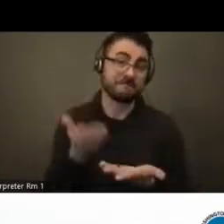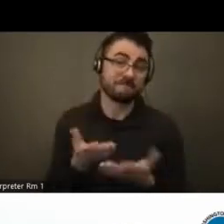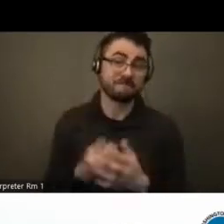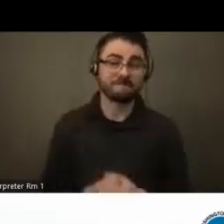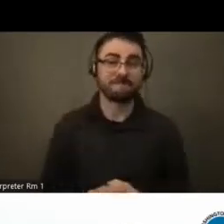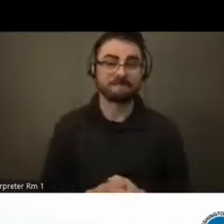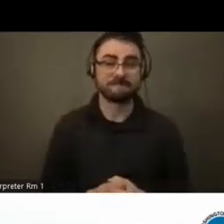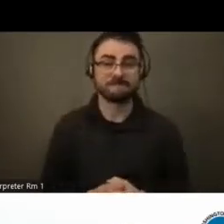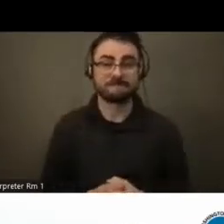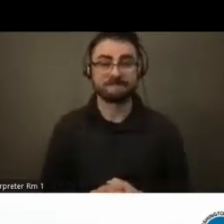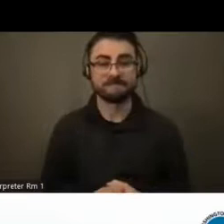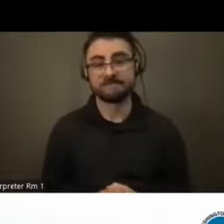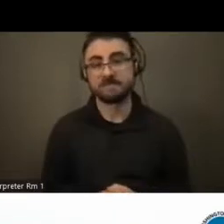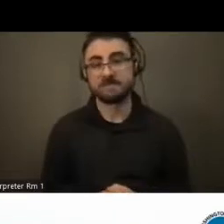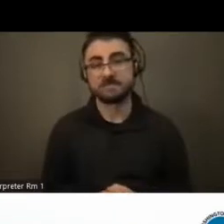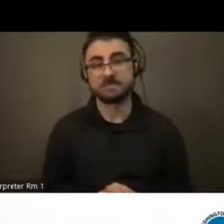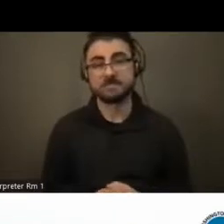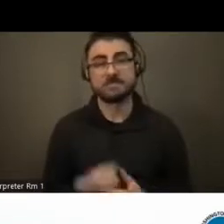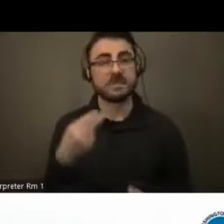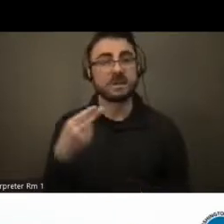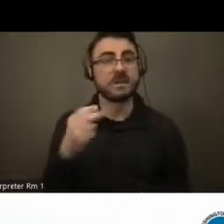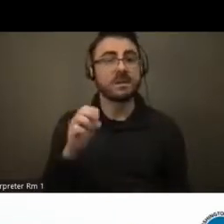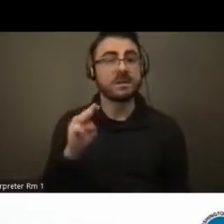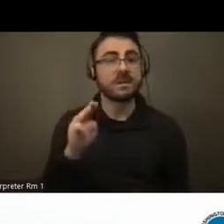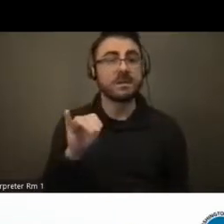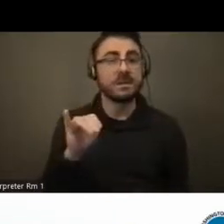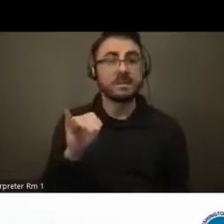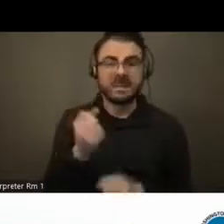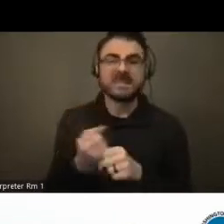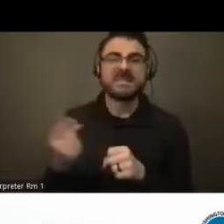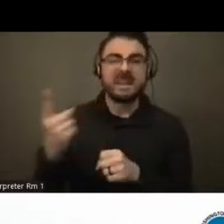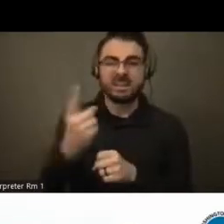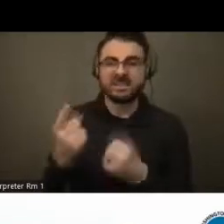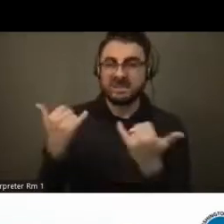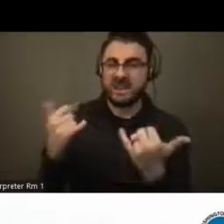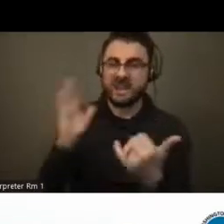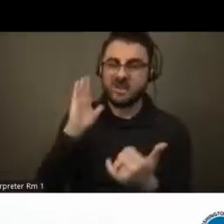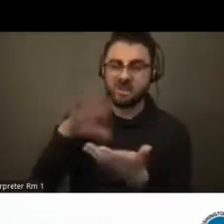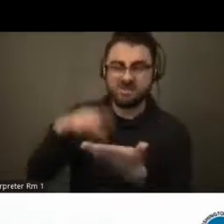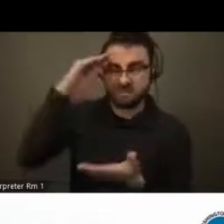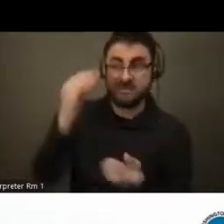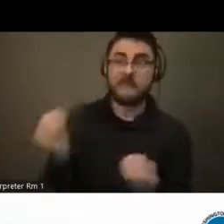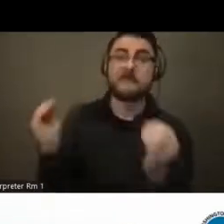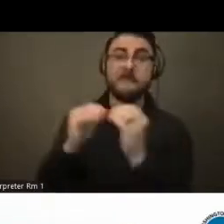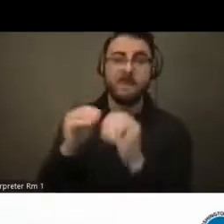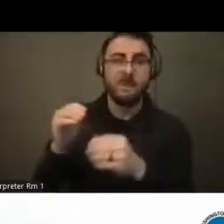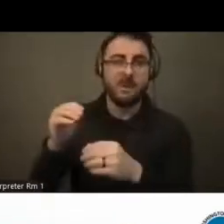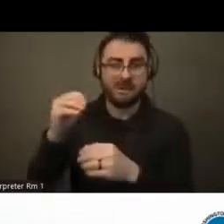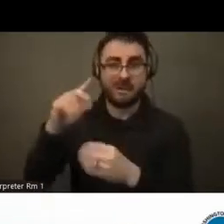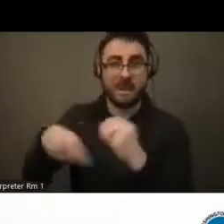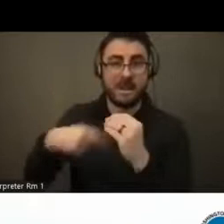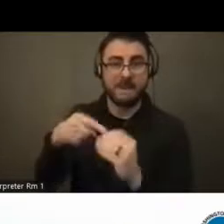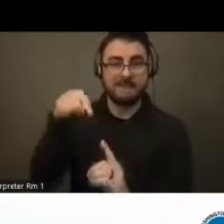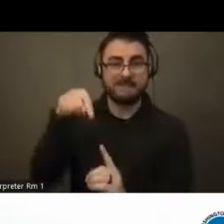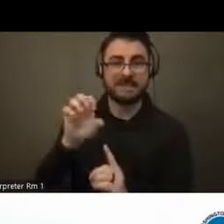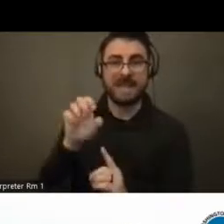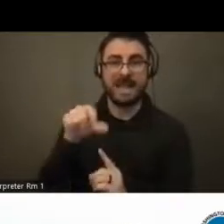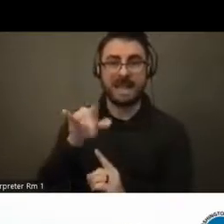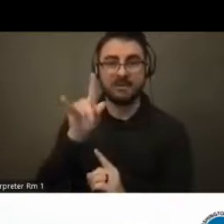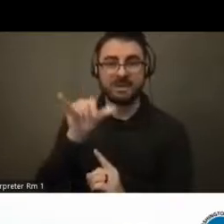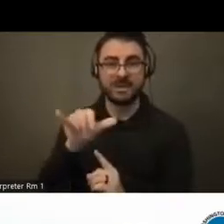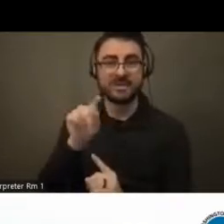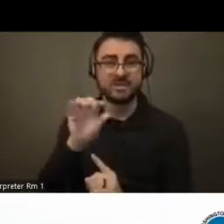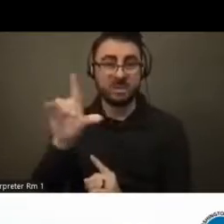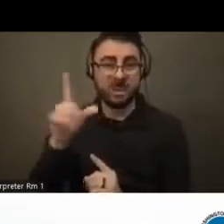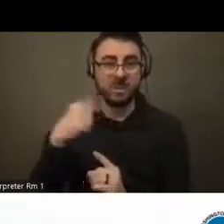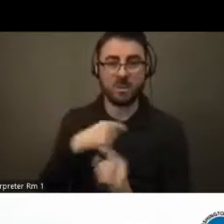Next year, this time we'll know more about this equity tool, and then we can definitely tweak it. And it sounds